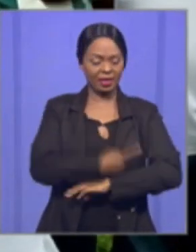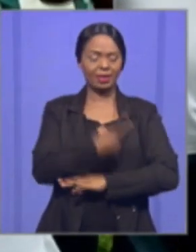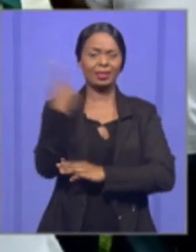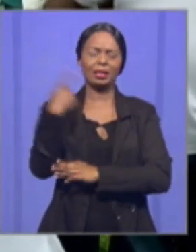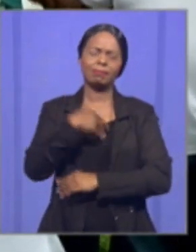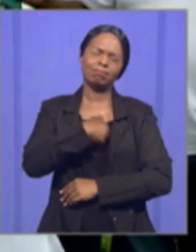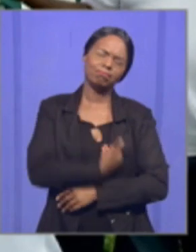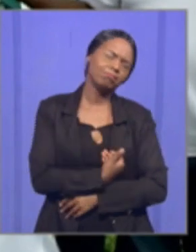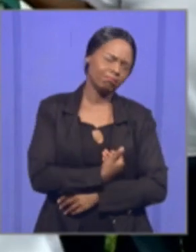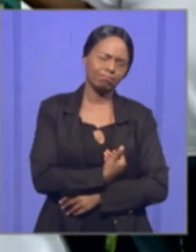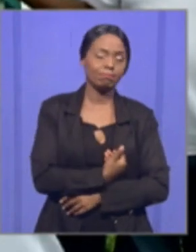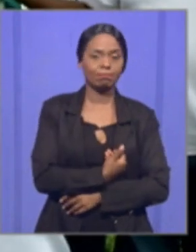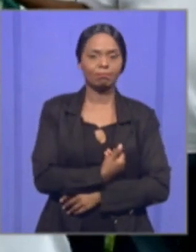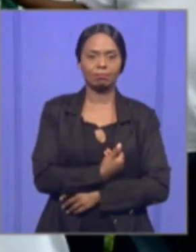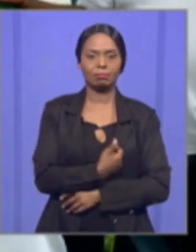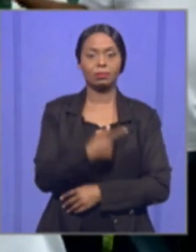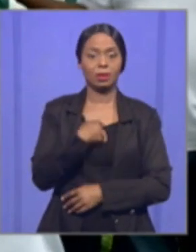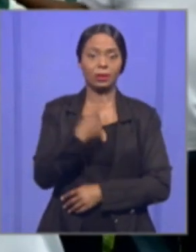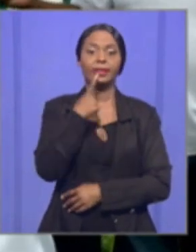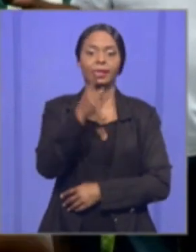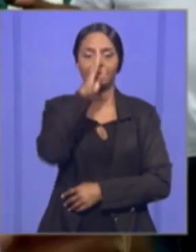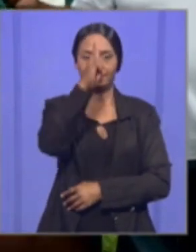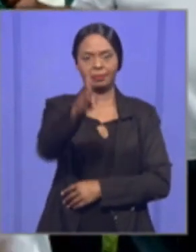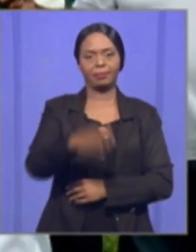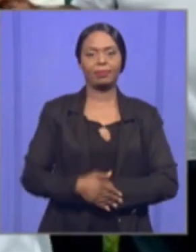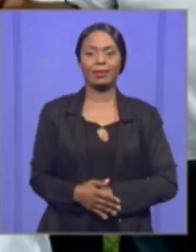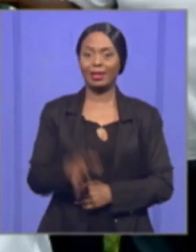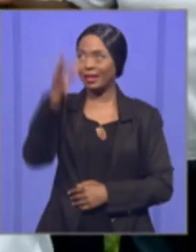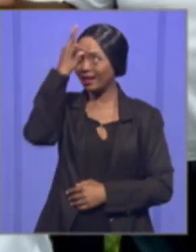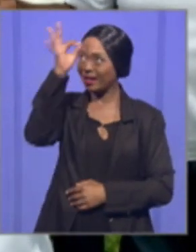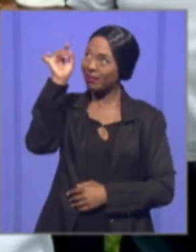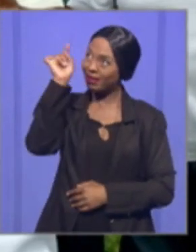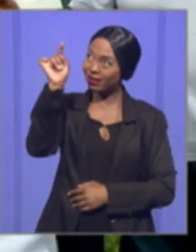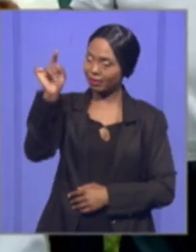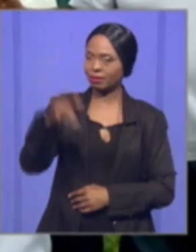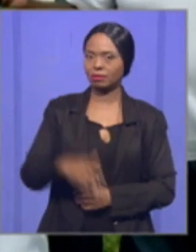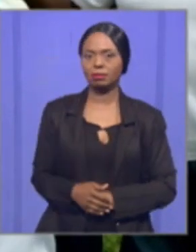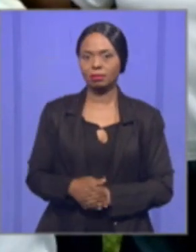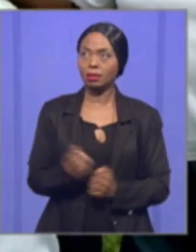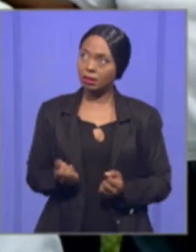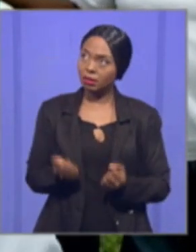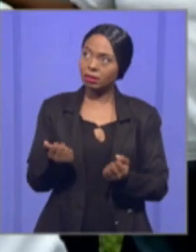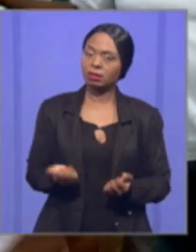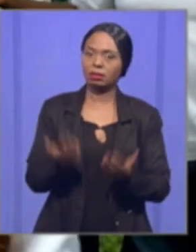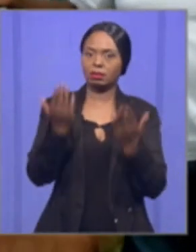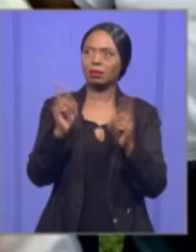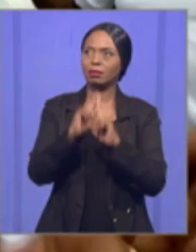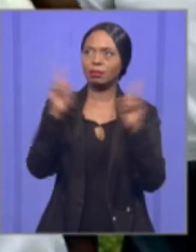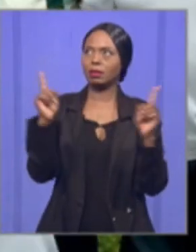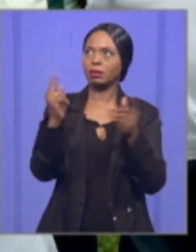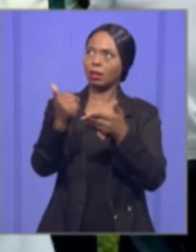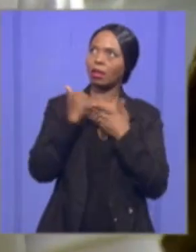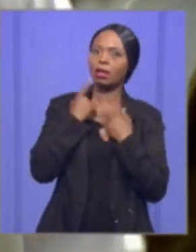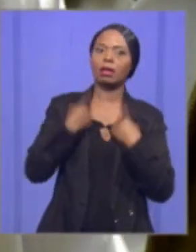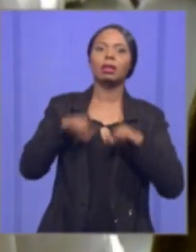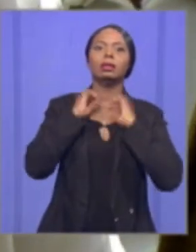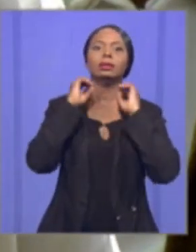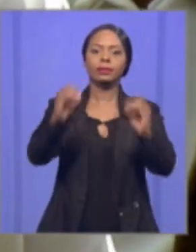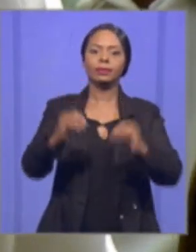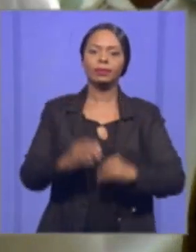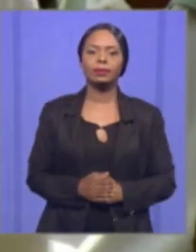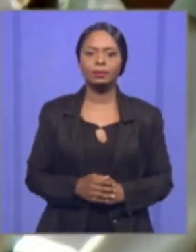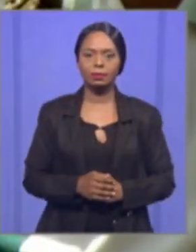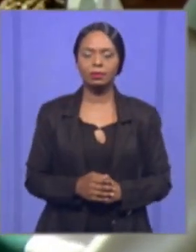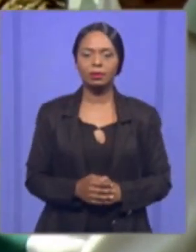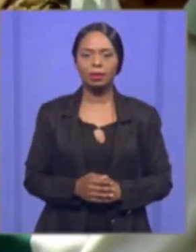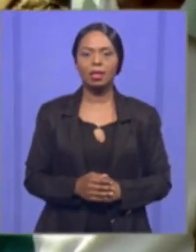maaka because even today ne government e re se fan today ga gona nne se ke di aretsa sona. Ba lefapha la bagaka